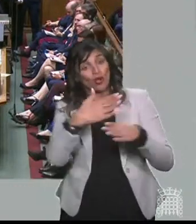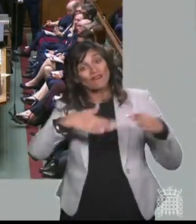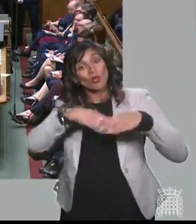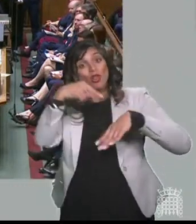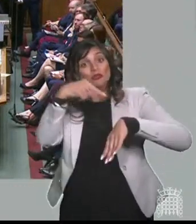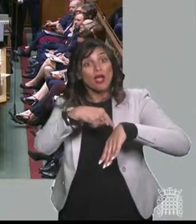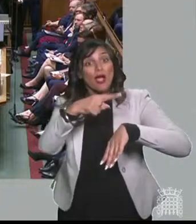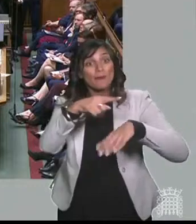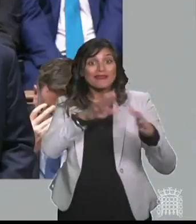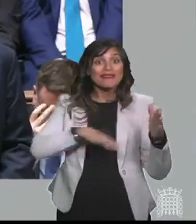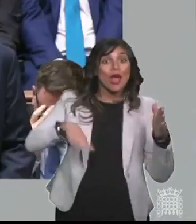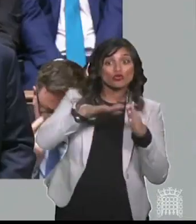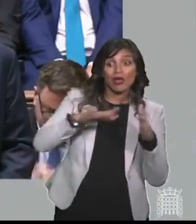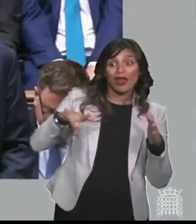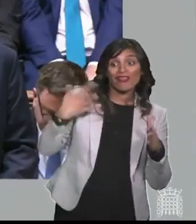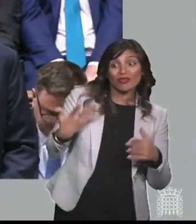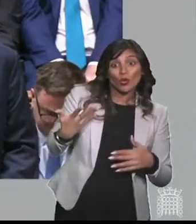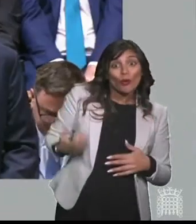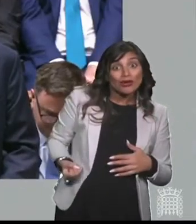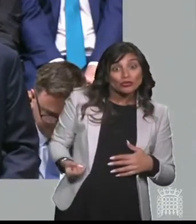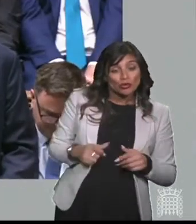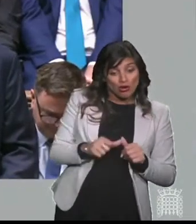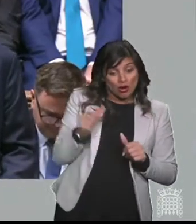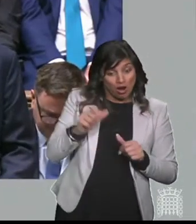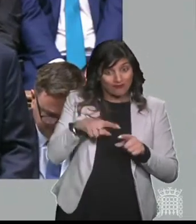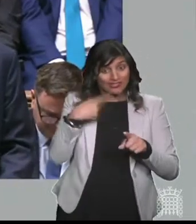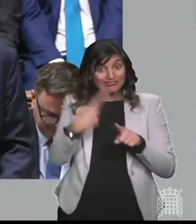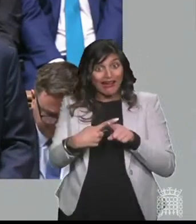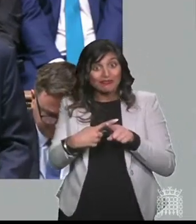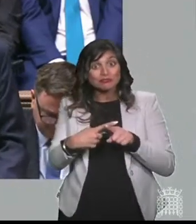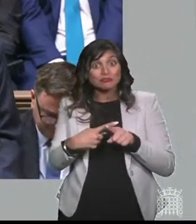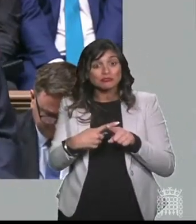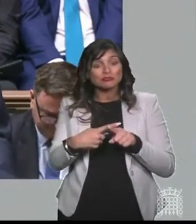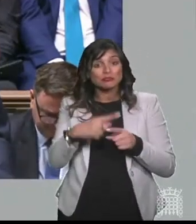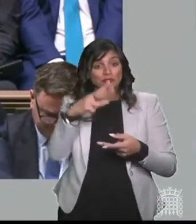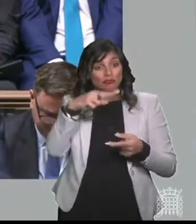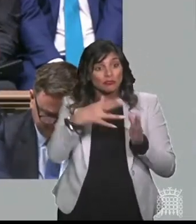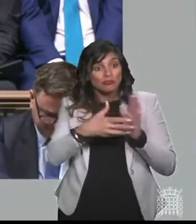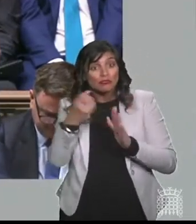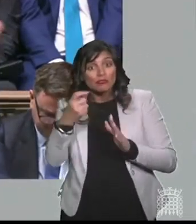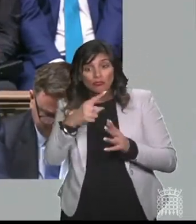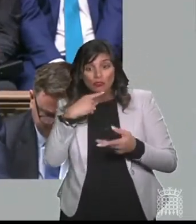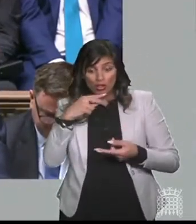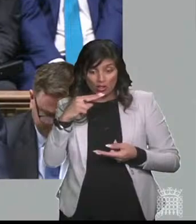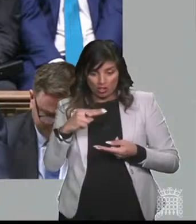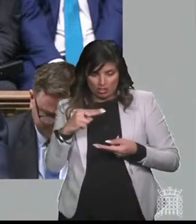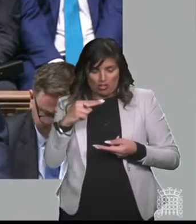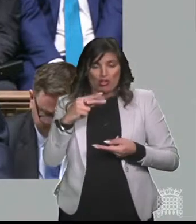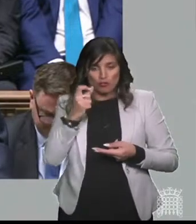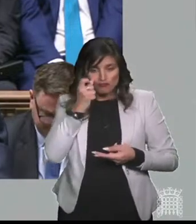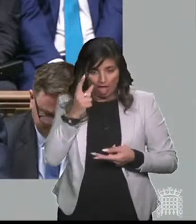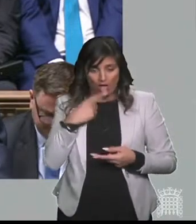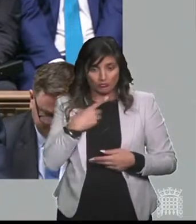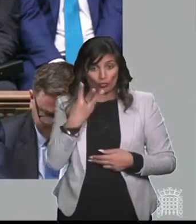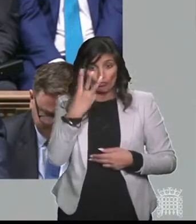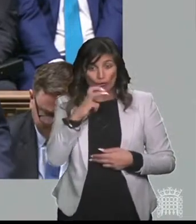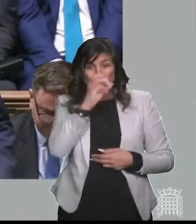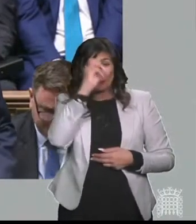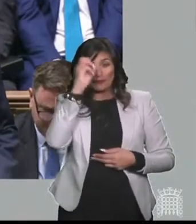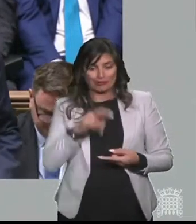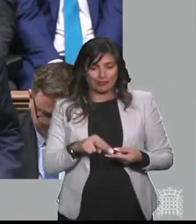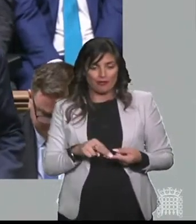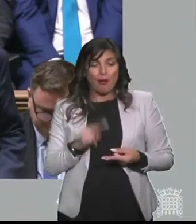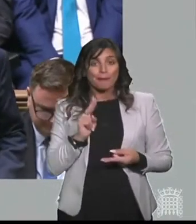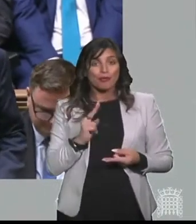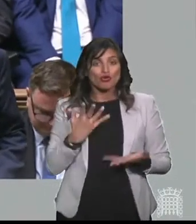living wage will see their real take-home after-tax pay go up not by 25%, but by 30%